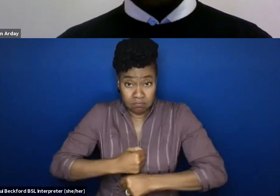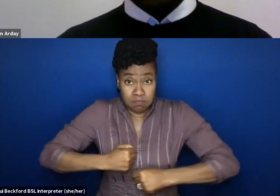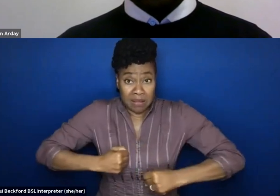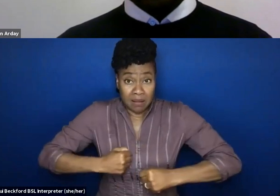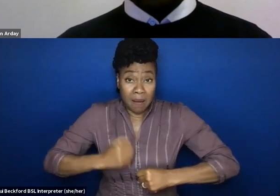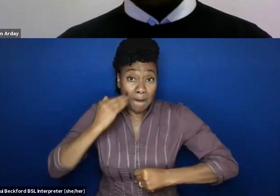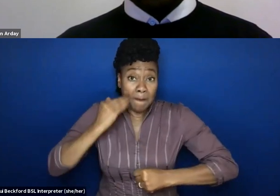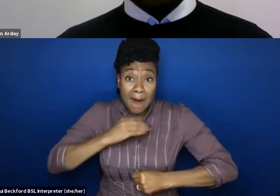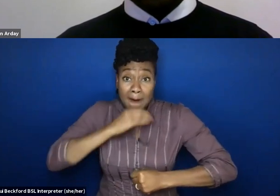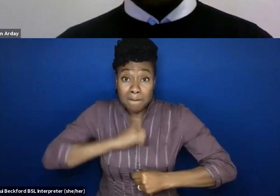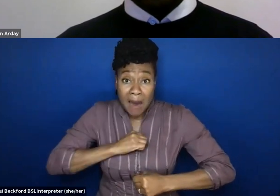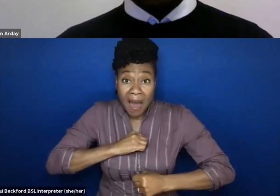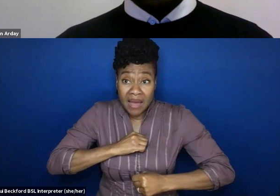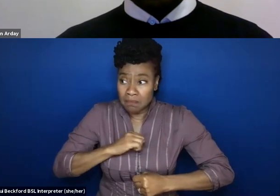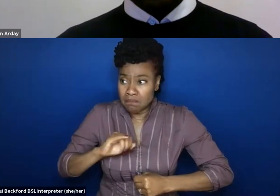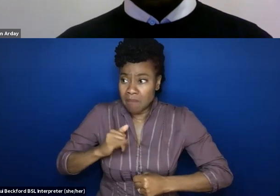you talk about